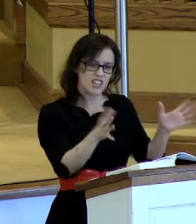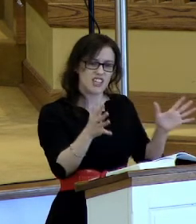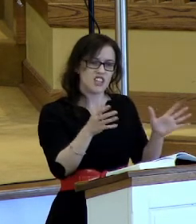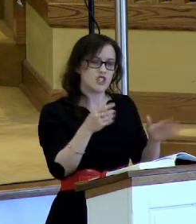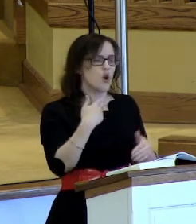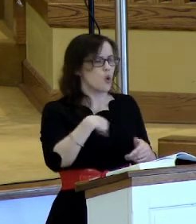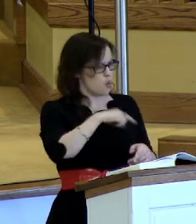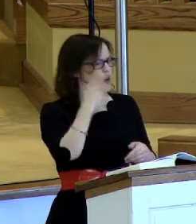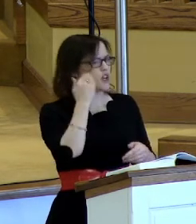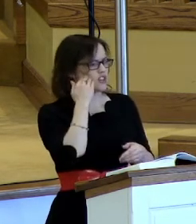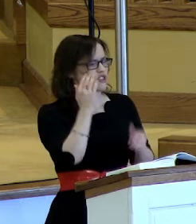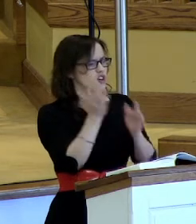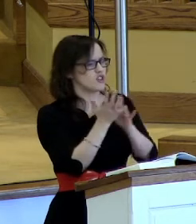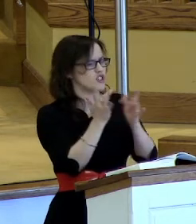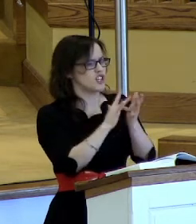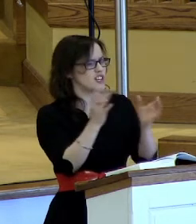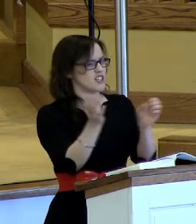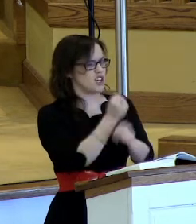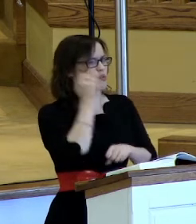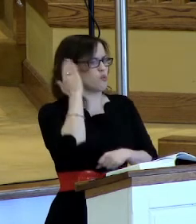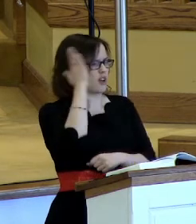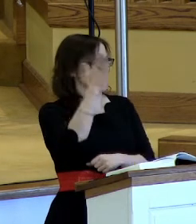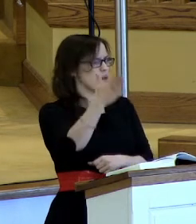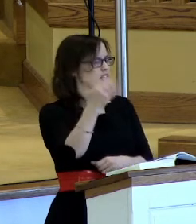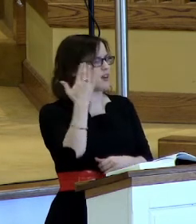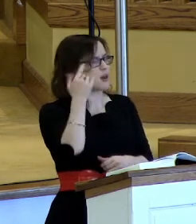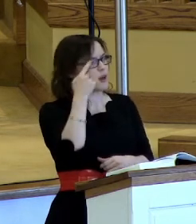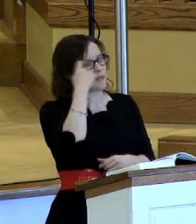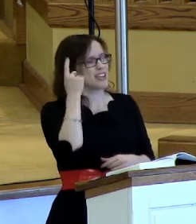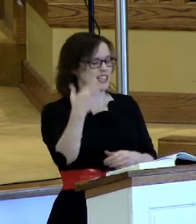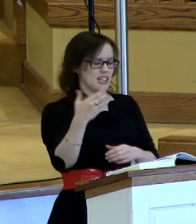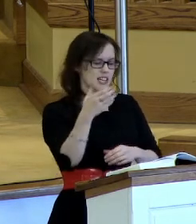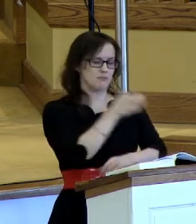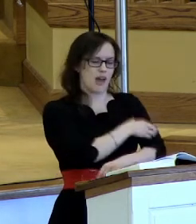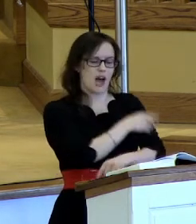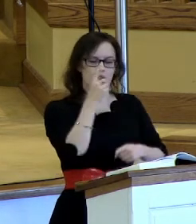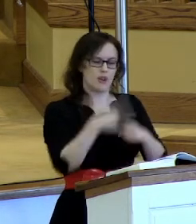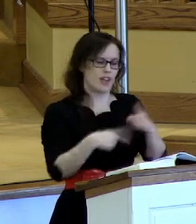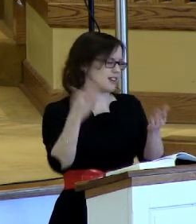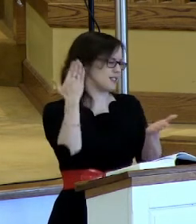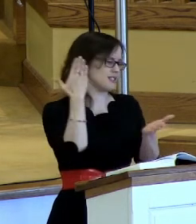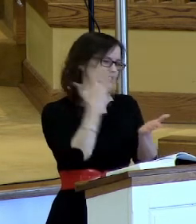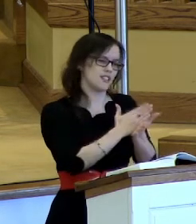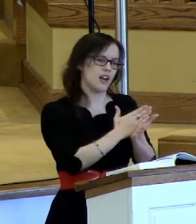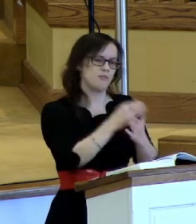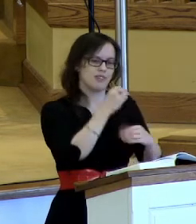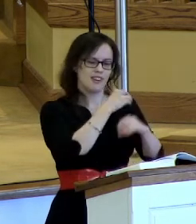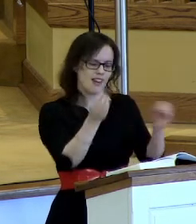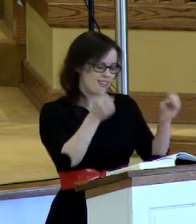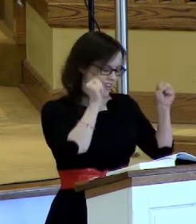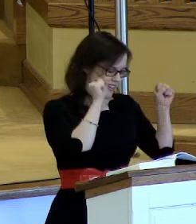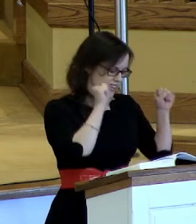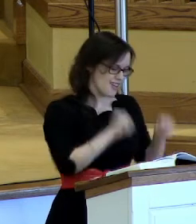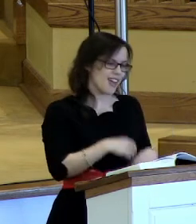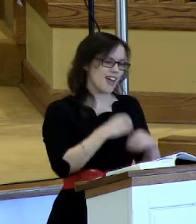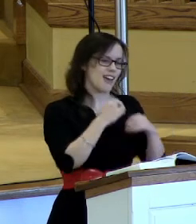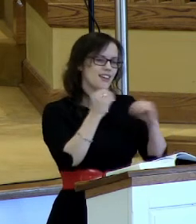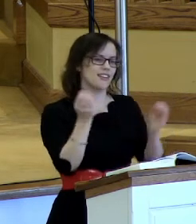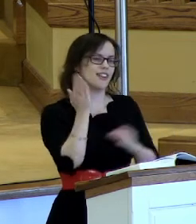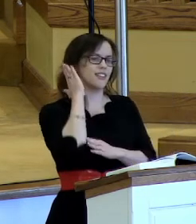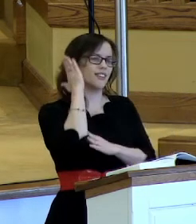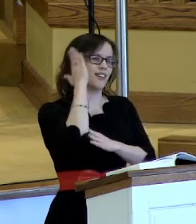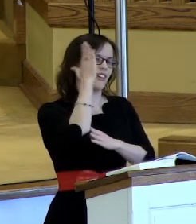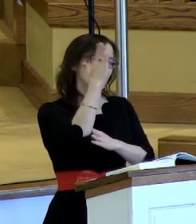ends, we know Jesus wins, for his power cannot be stopped. Nothing ever